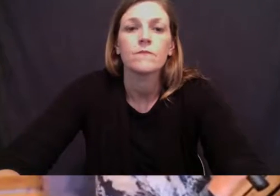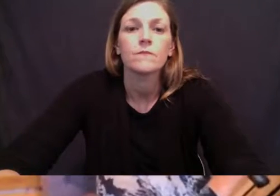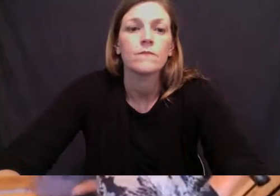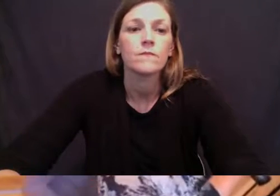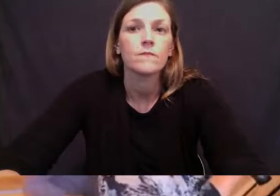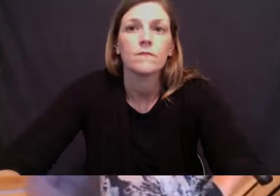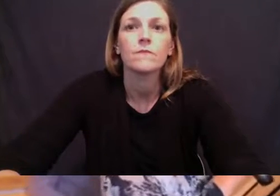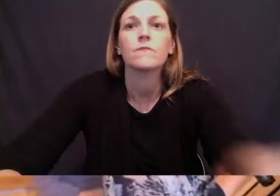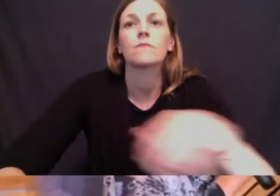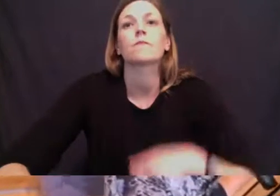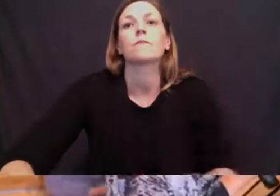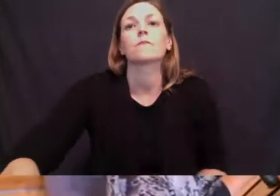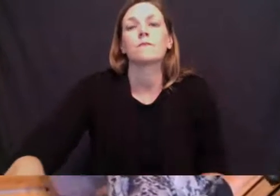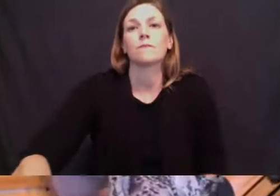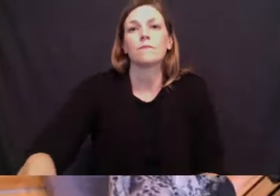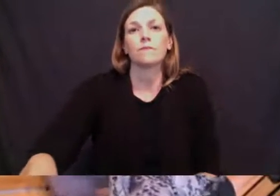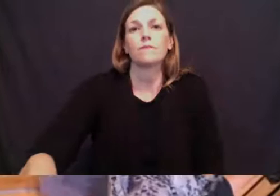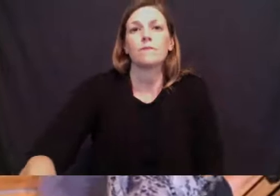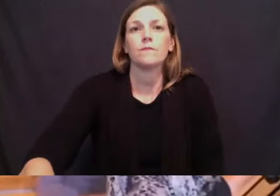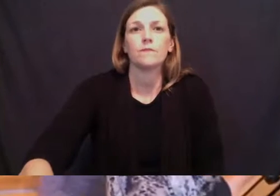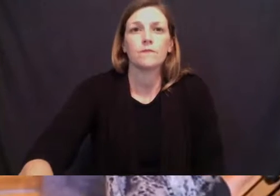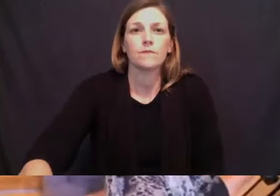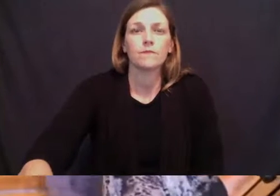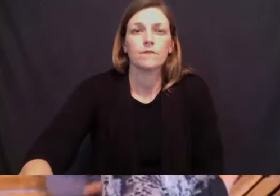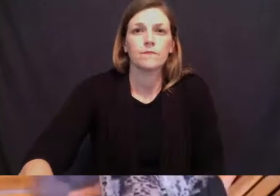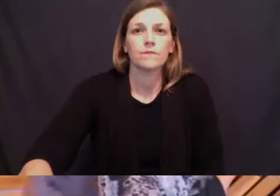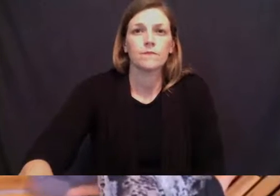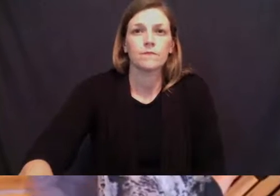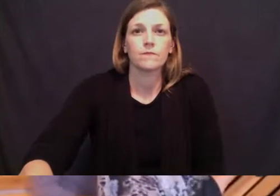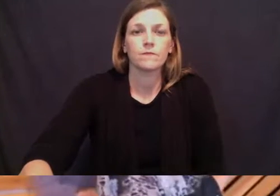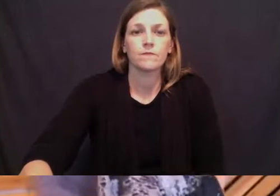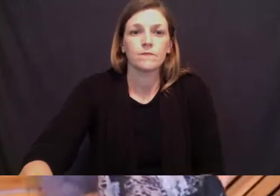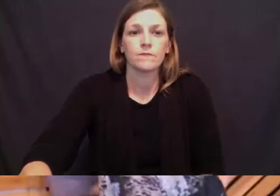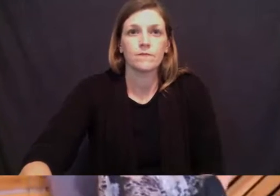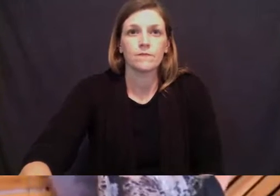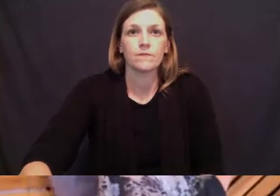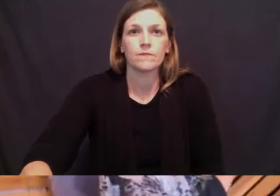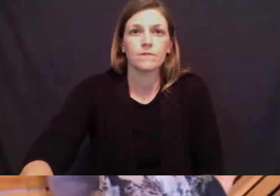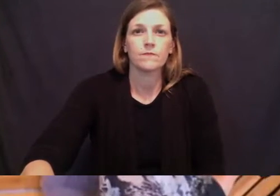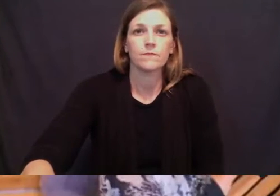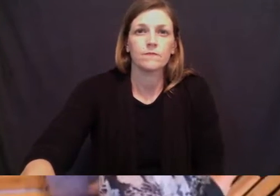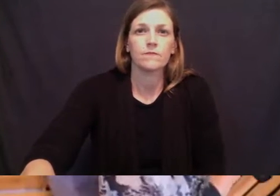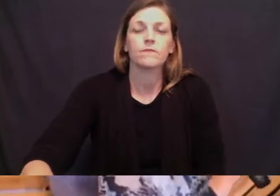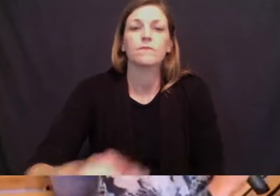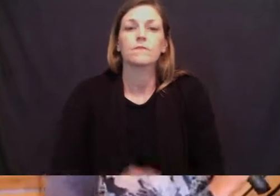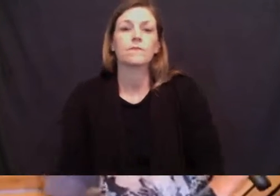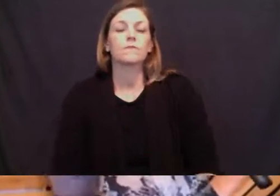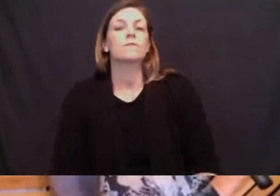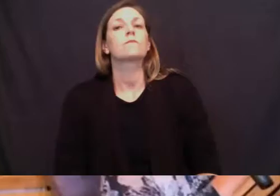stood in awe were the souls of all who'd come to the Father